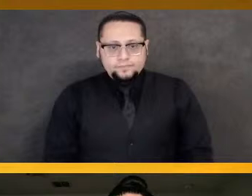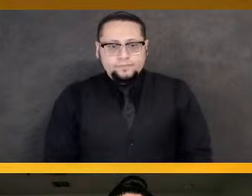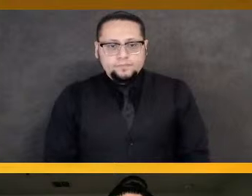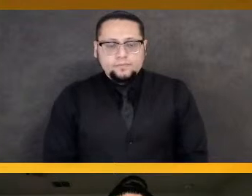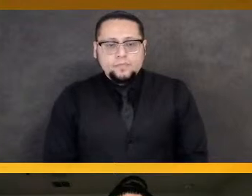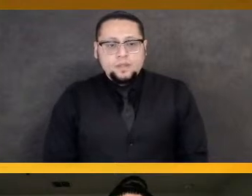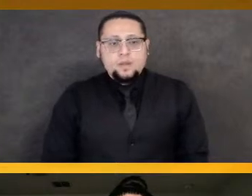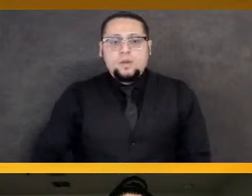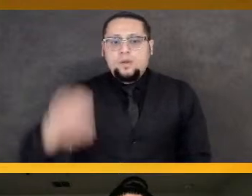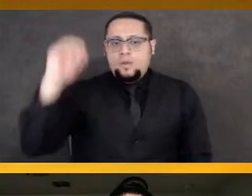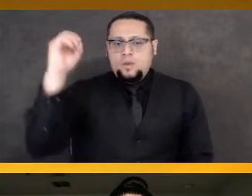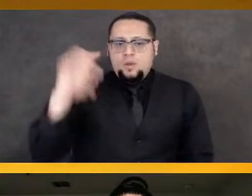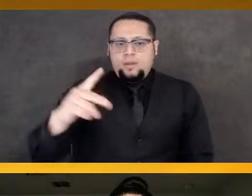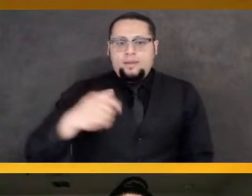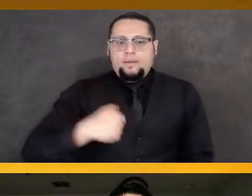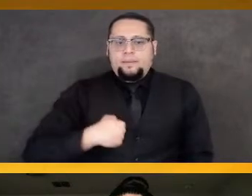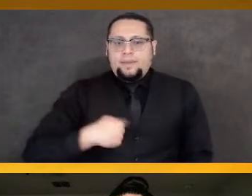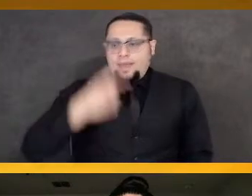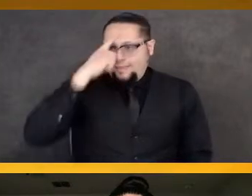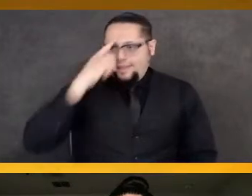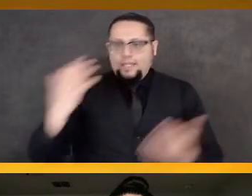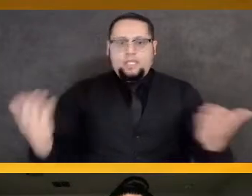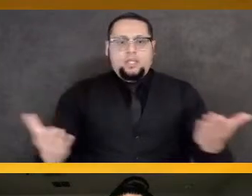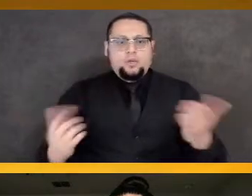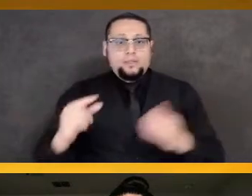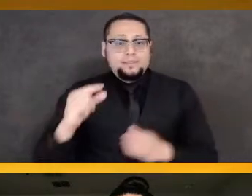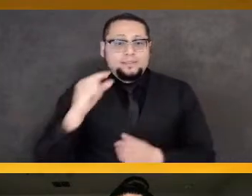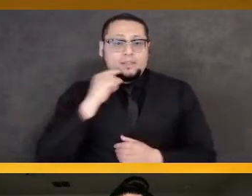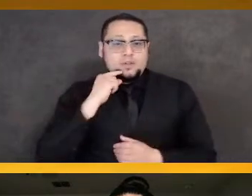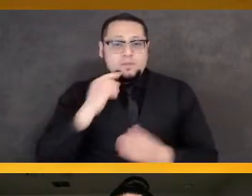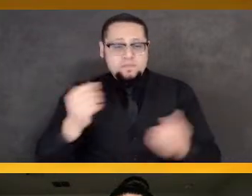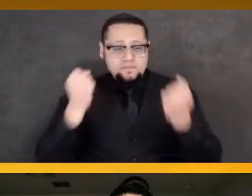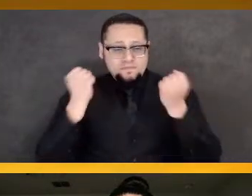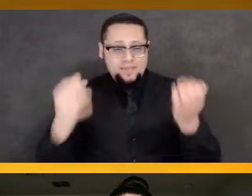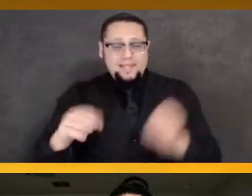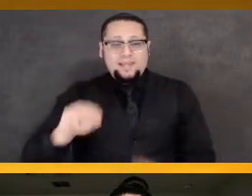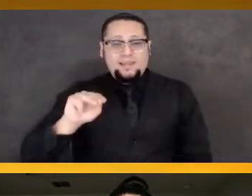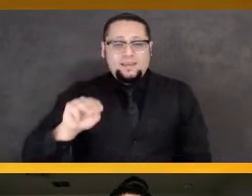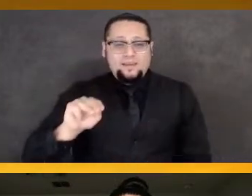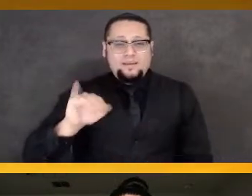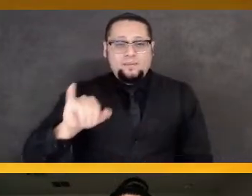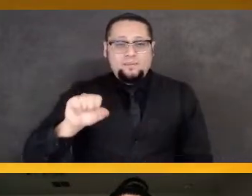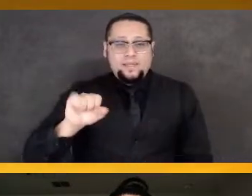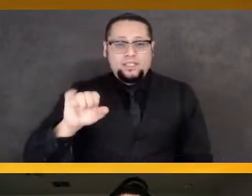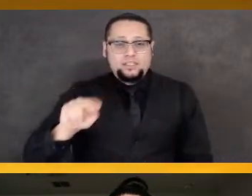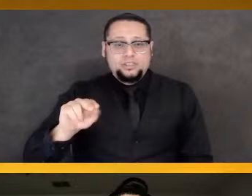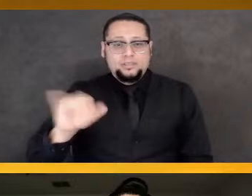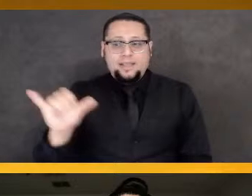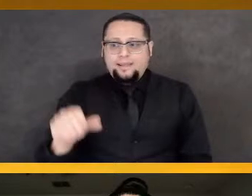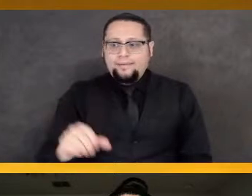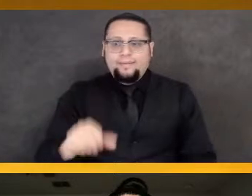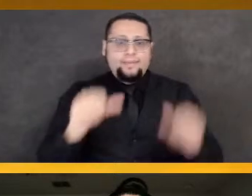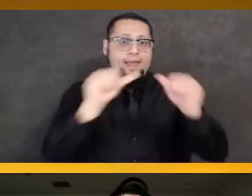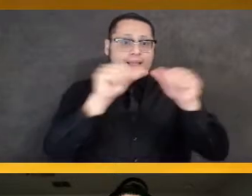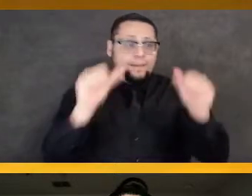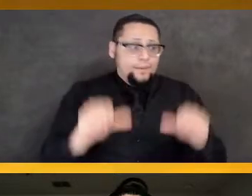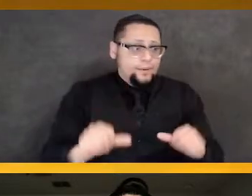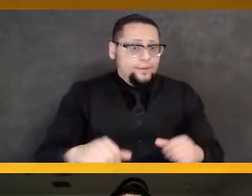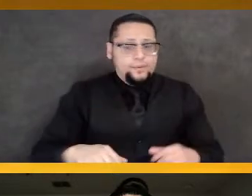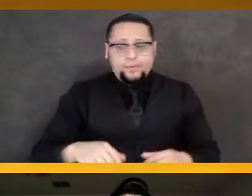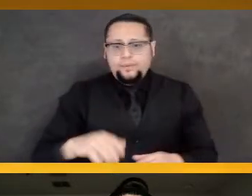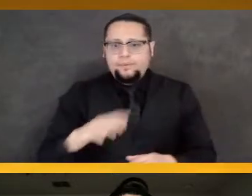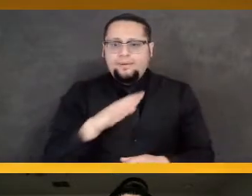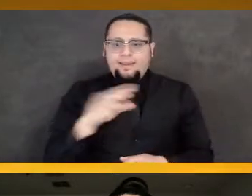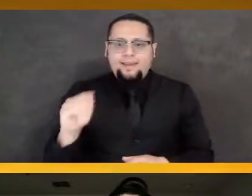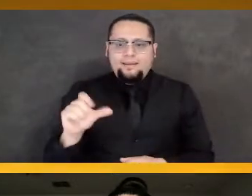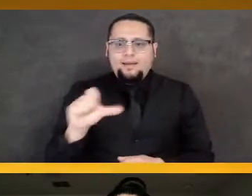I believe at least here in San Antonio, so many of our missions and historic sites like the Alamo and San Pedro Springs